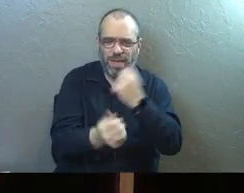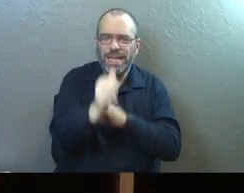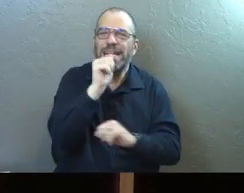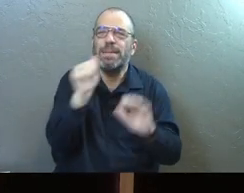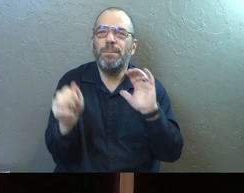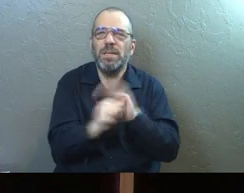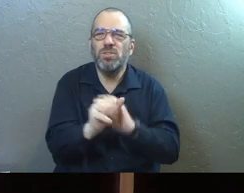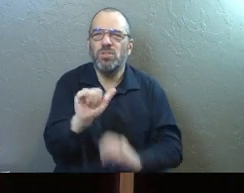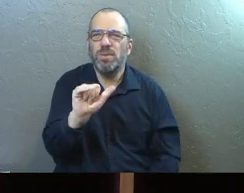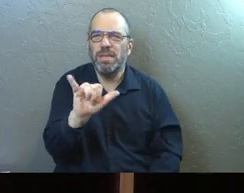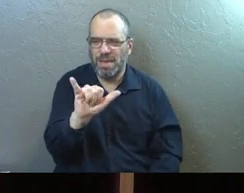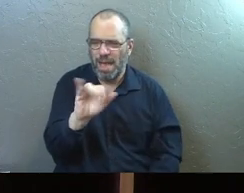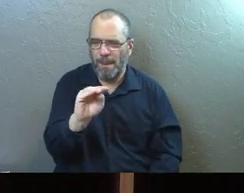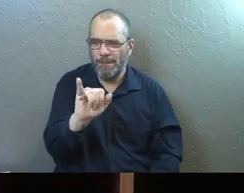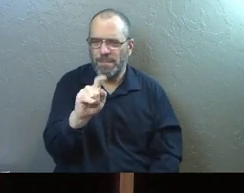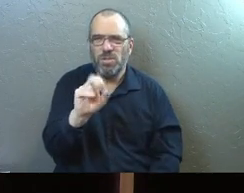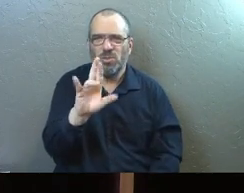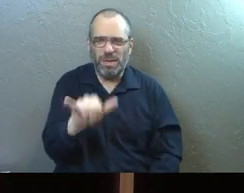amen?